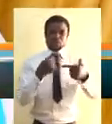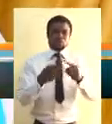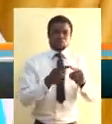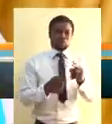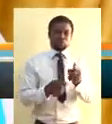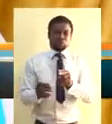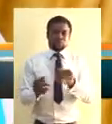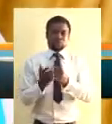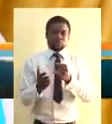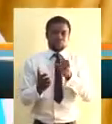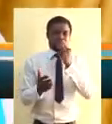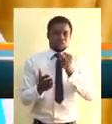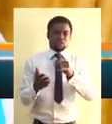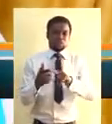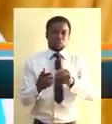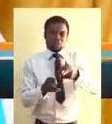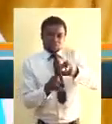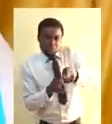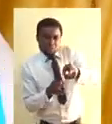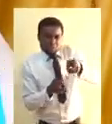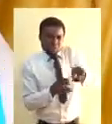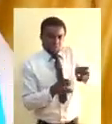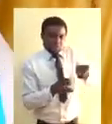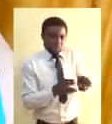cut little part of it